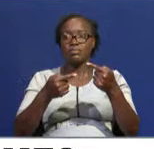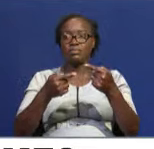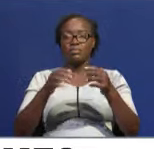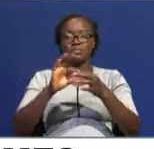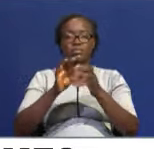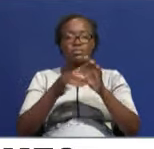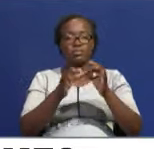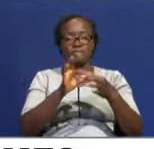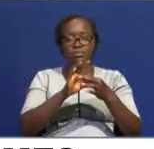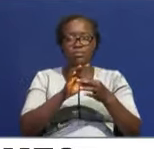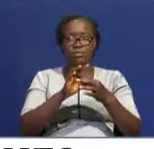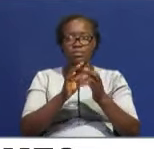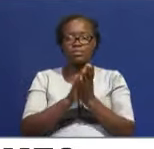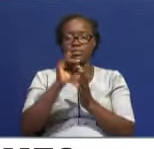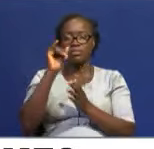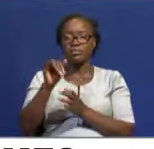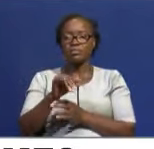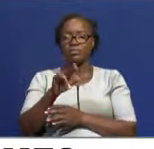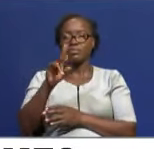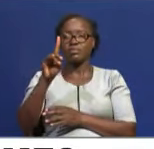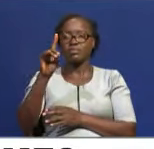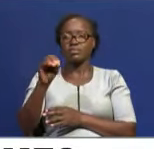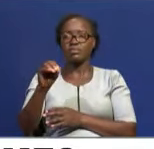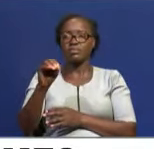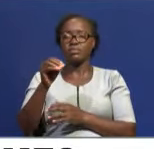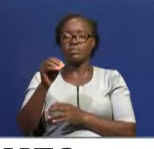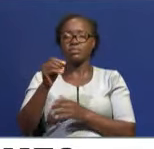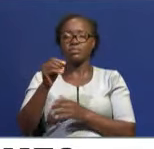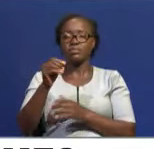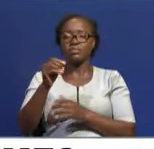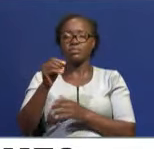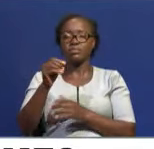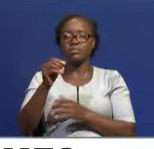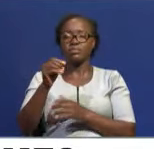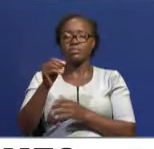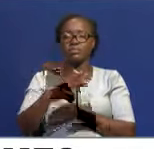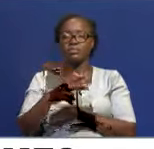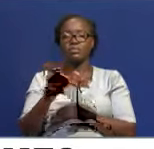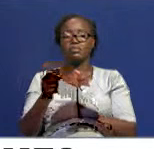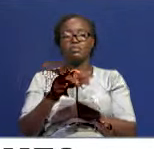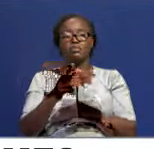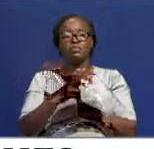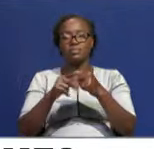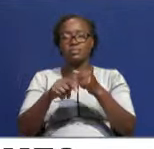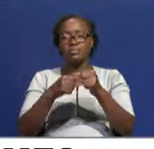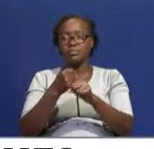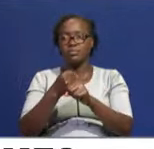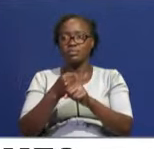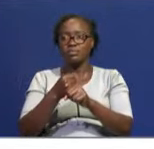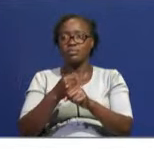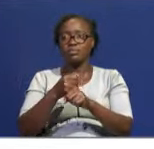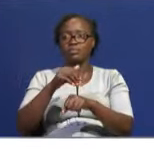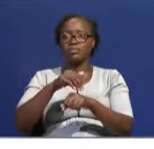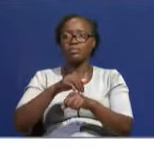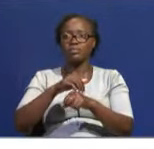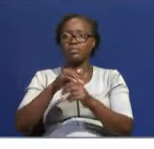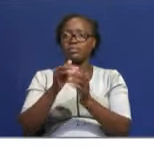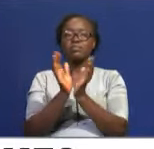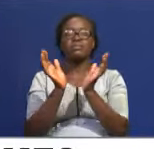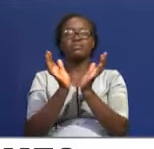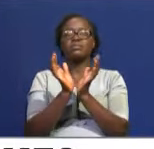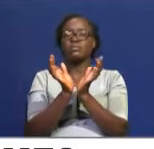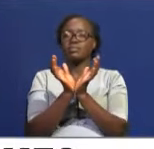Olympic Games, with the judo competition scheduled to start from this year at the Champ de Mars